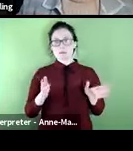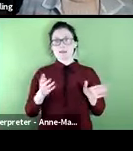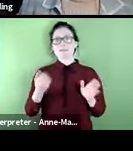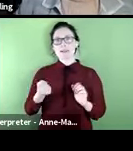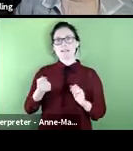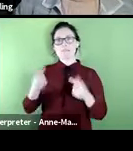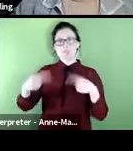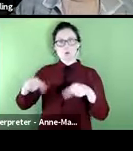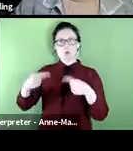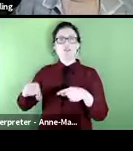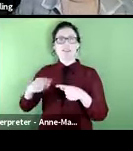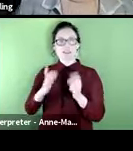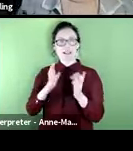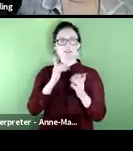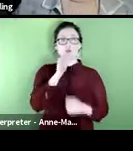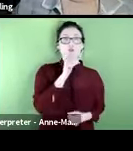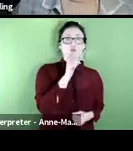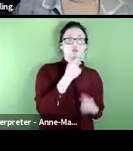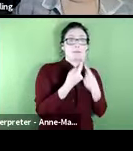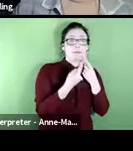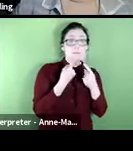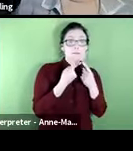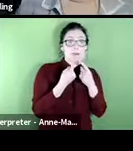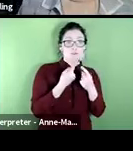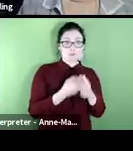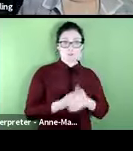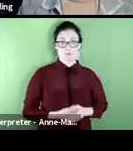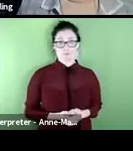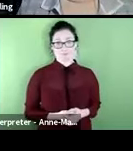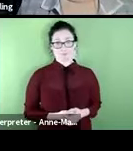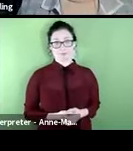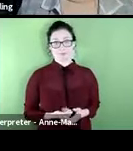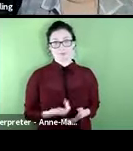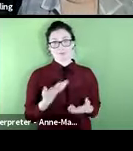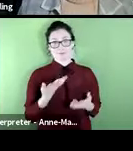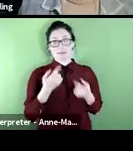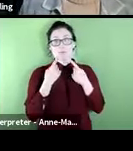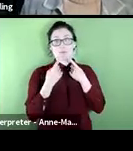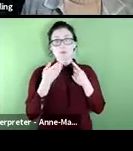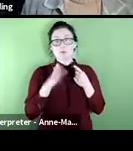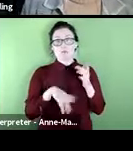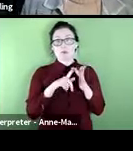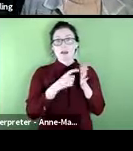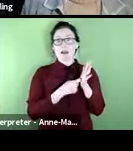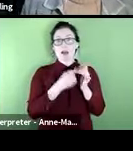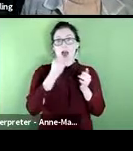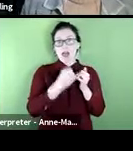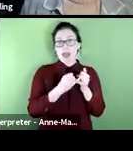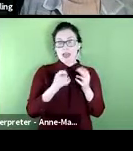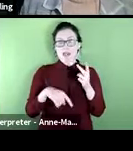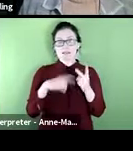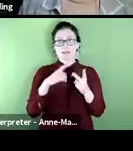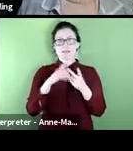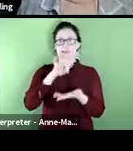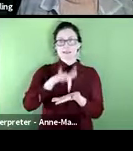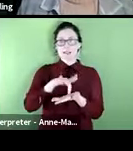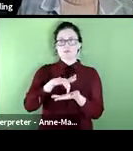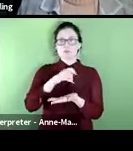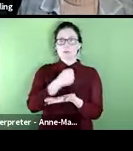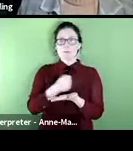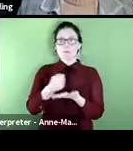it, get the data from the central bank and the IRS-like agency in